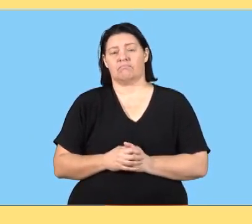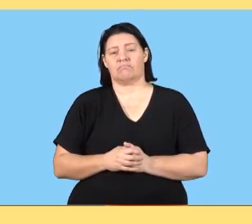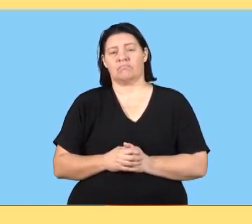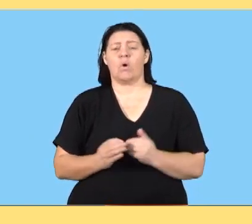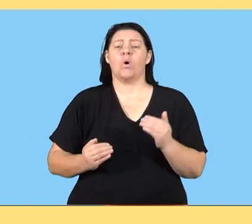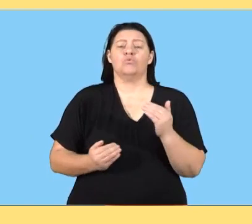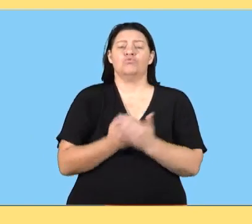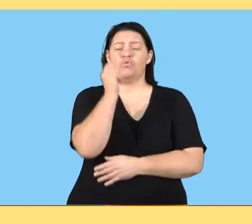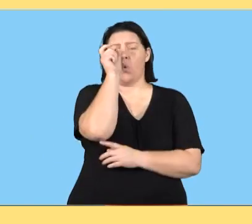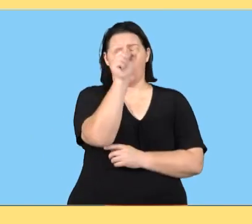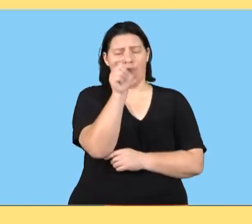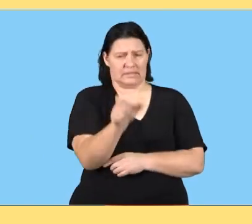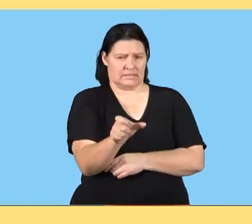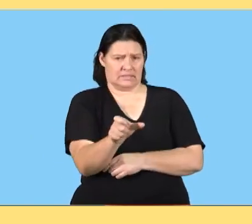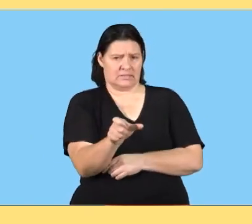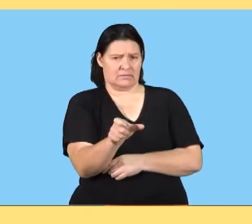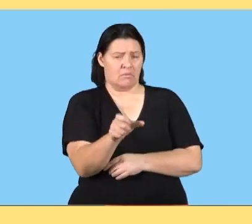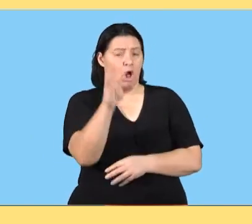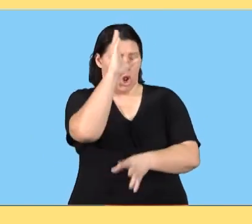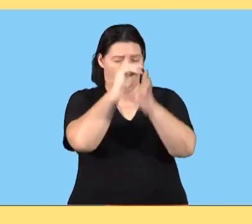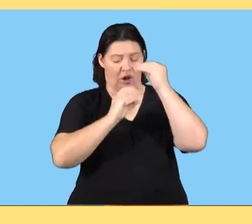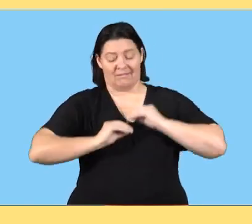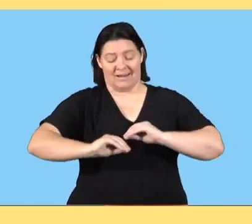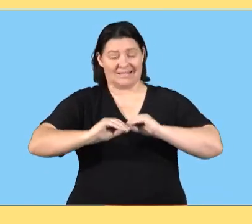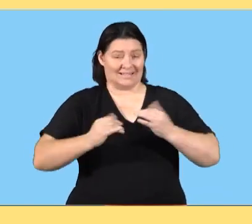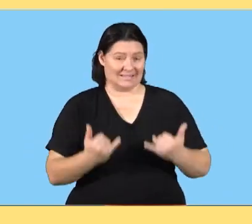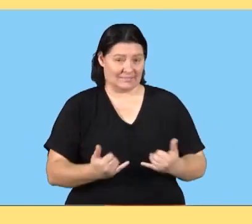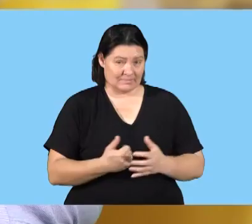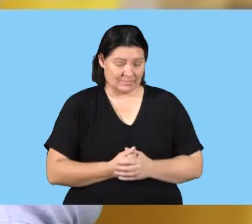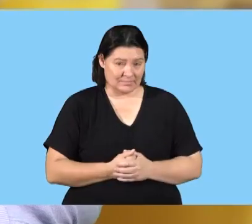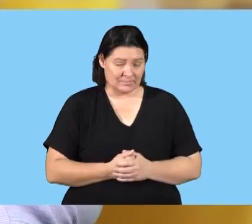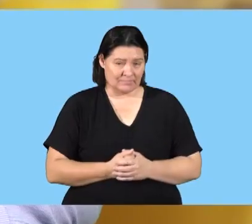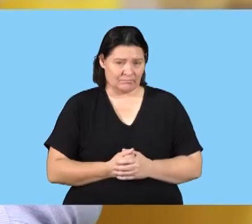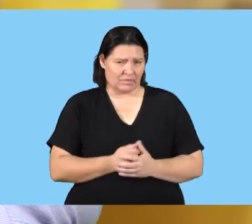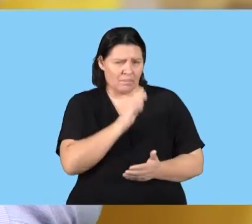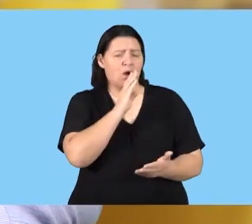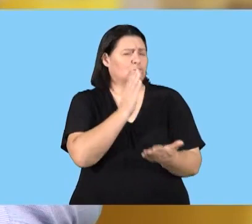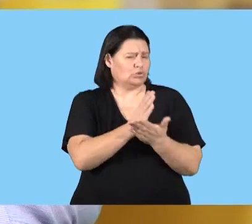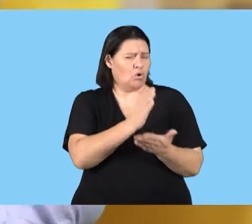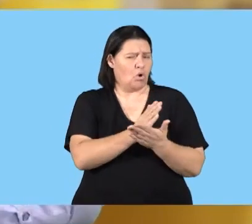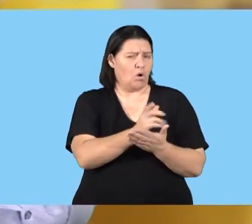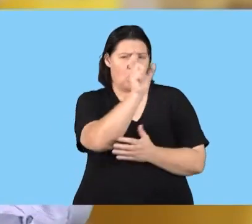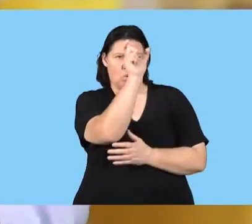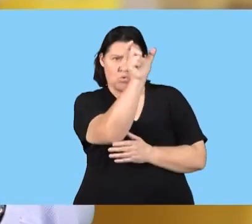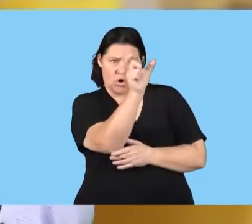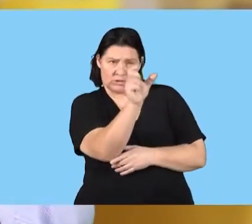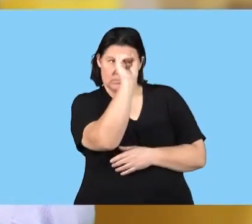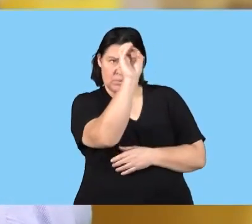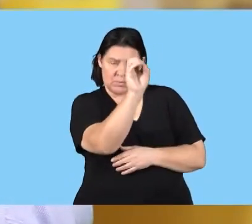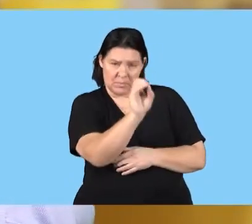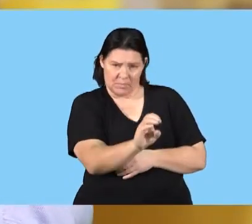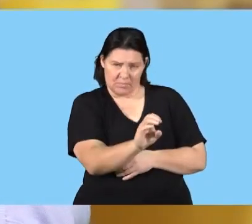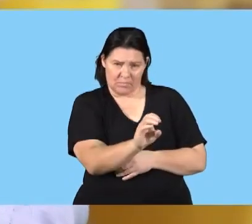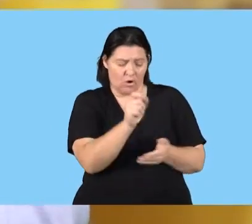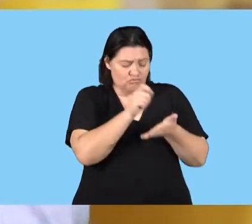Here are some new words that you are going to learn in today's class. Make sure you take these new